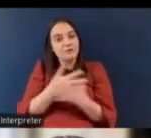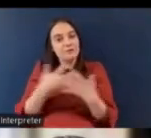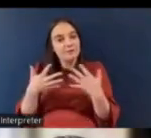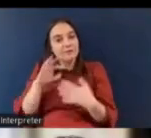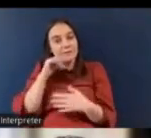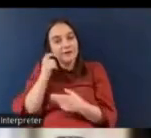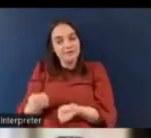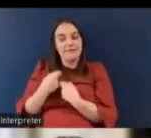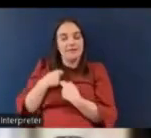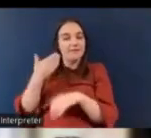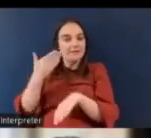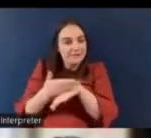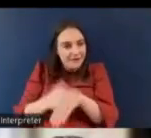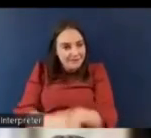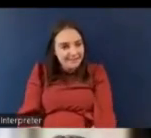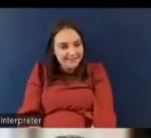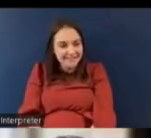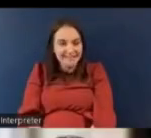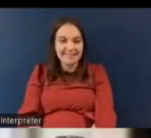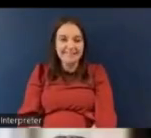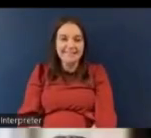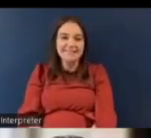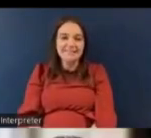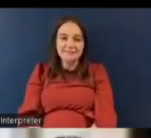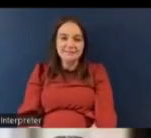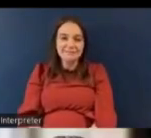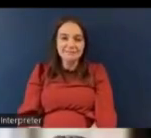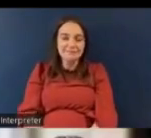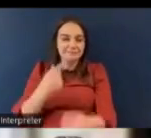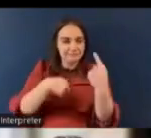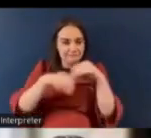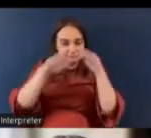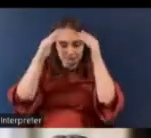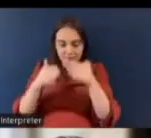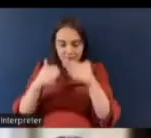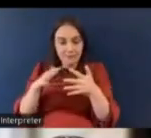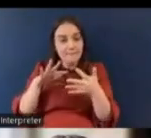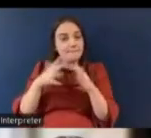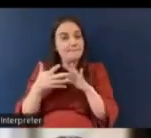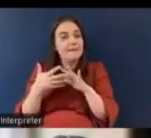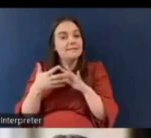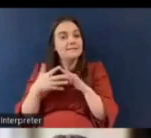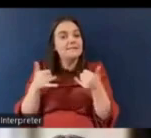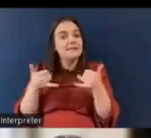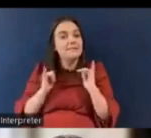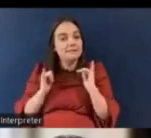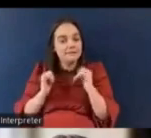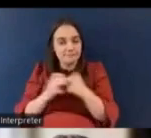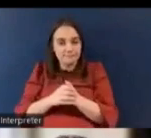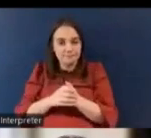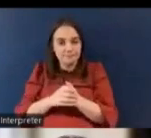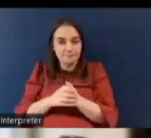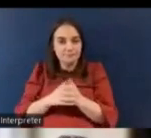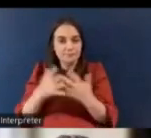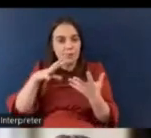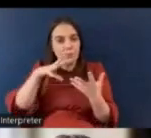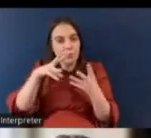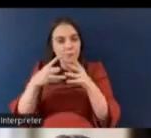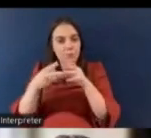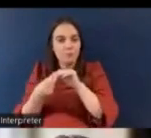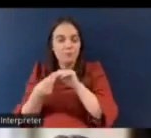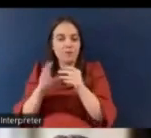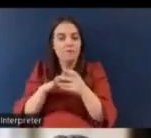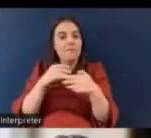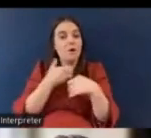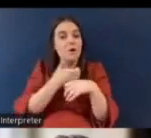you're not given other jobs. But anyway, yeah, we focused on mixed ability, And it kind of morphed into kind of